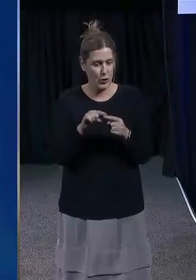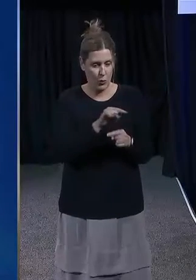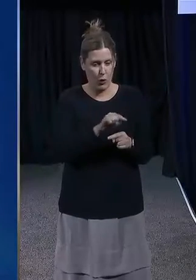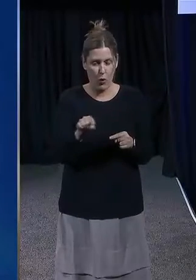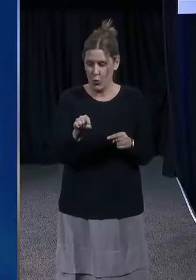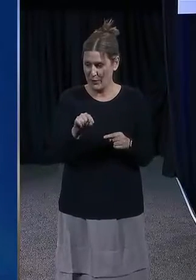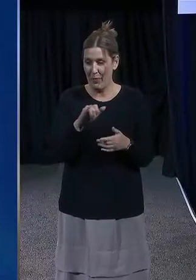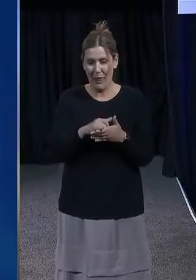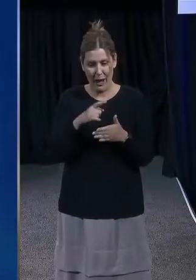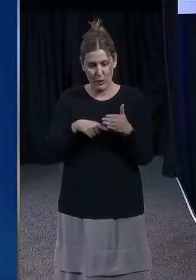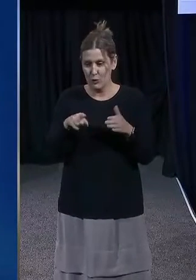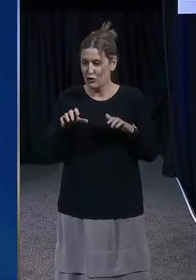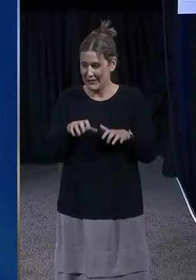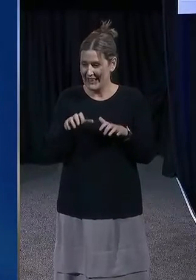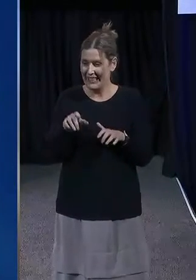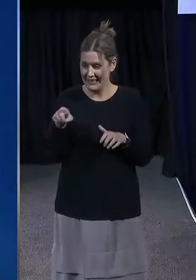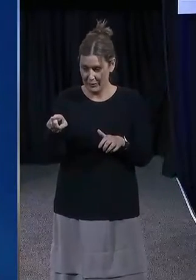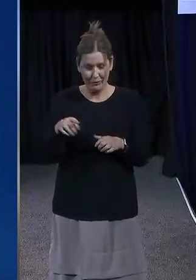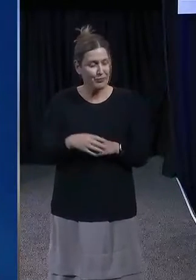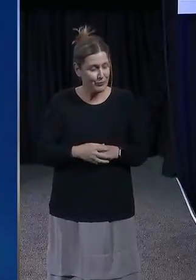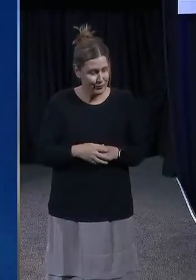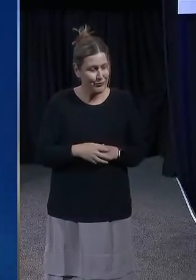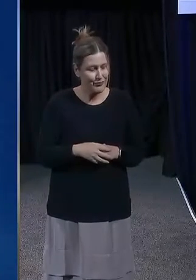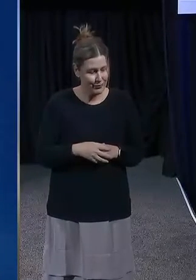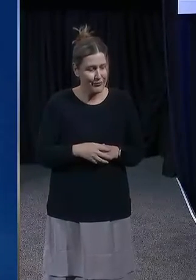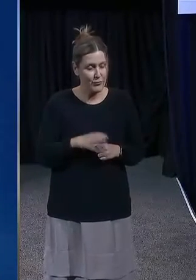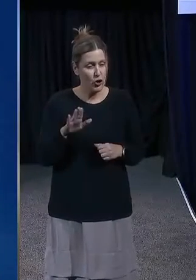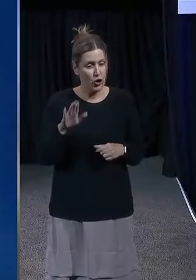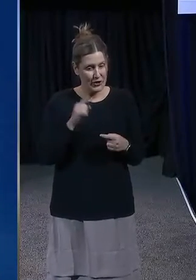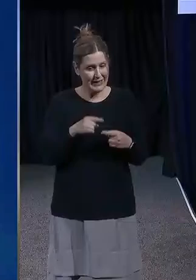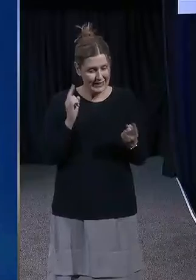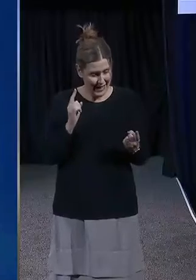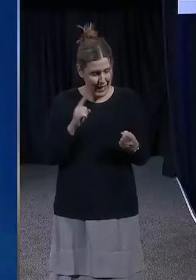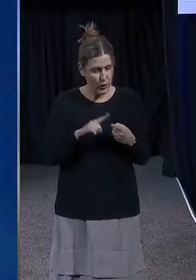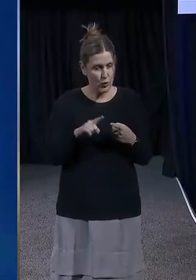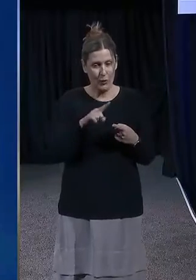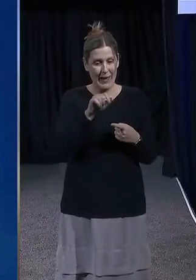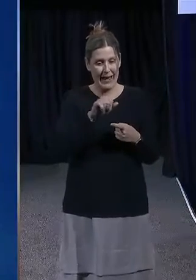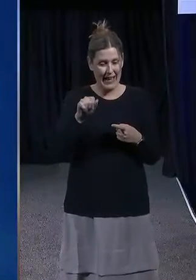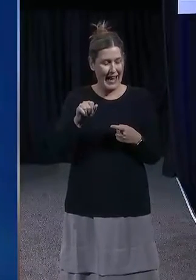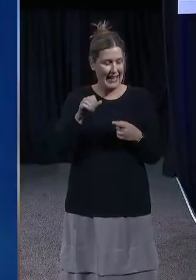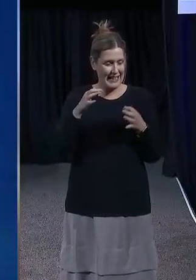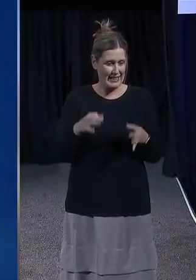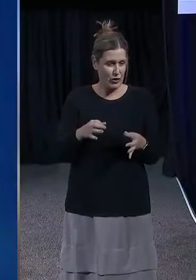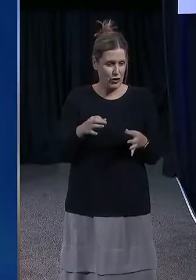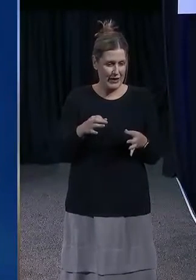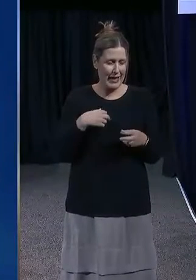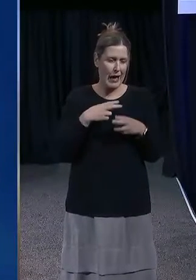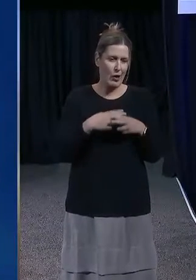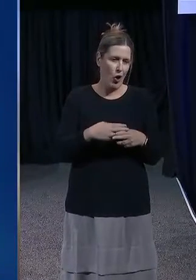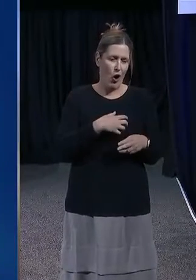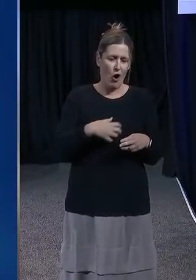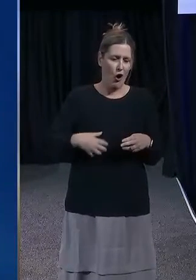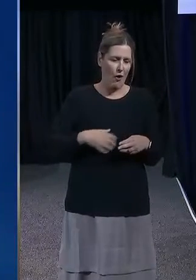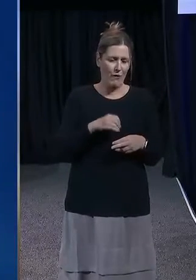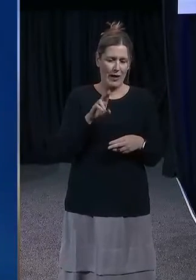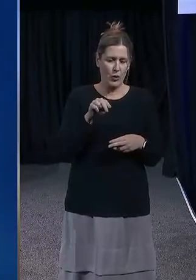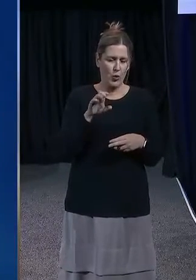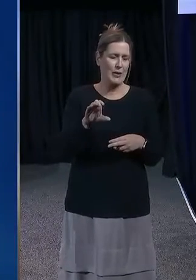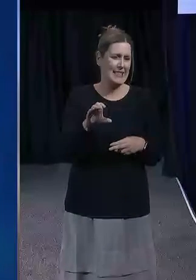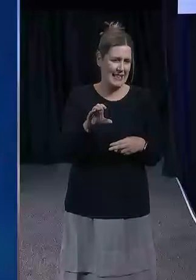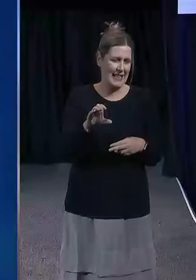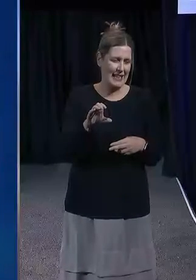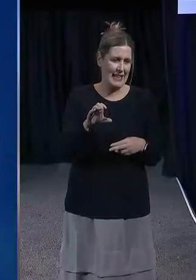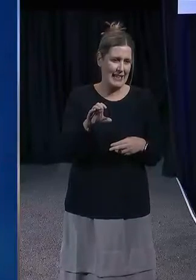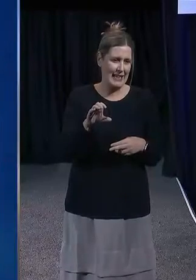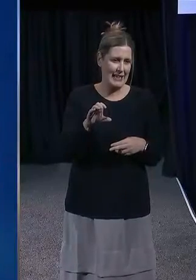In her dissent to the affirmative action decision that I'll call Harvard and UNC because I don't want to give credence to the